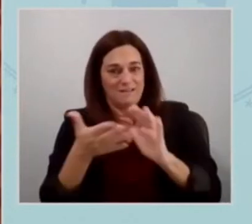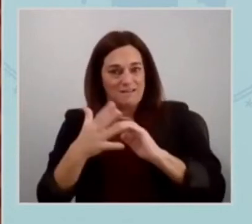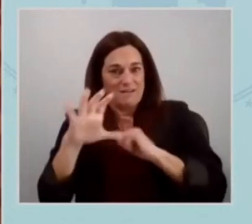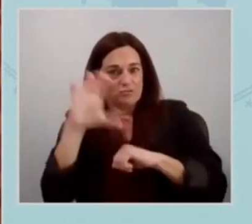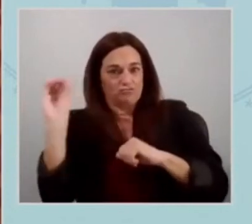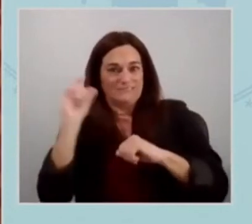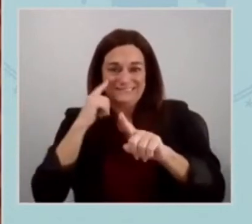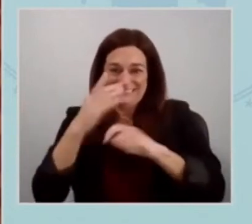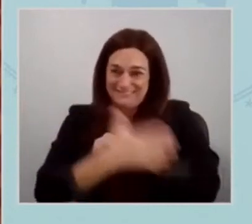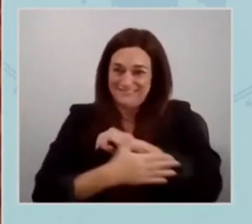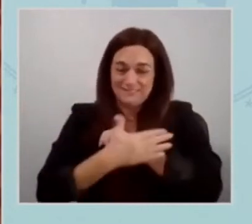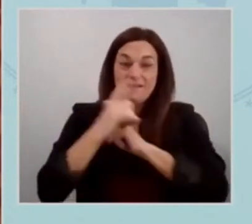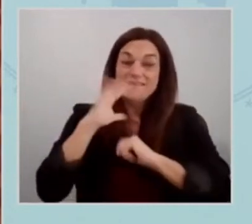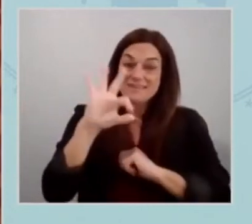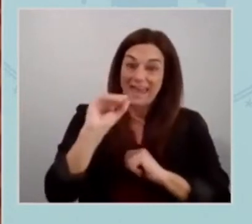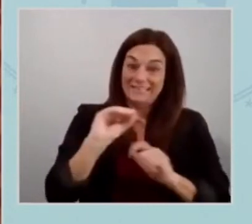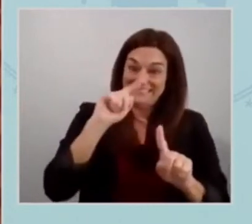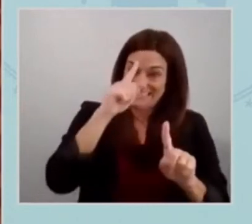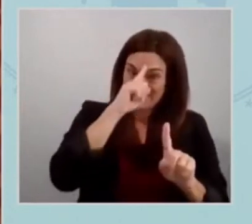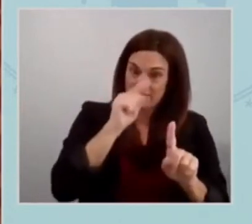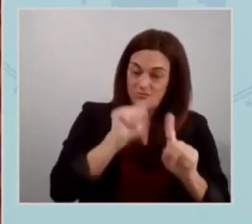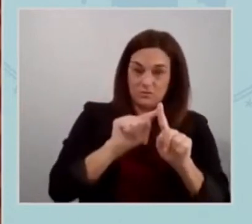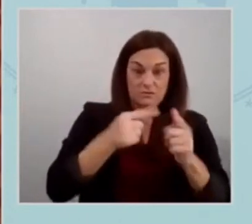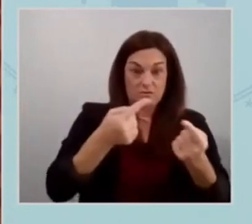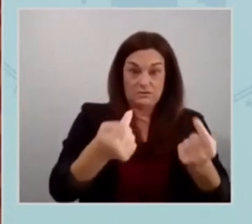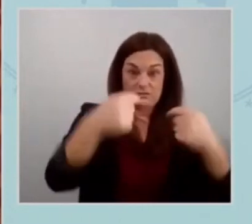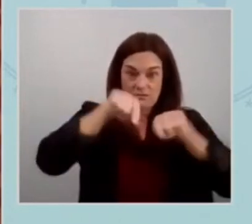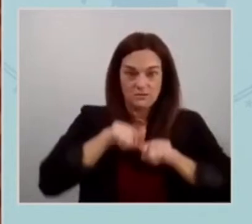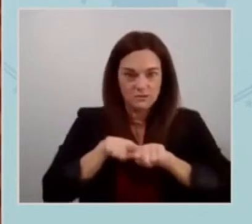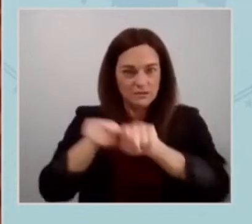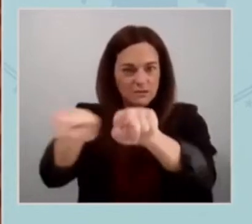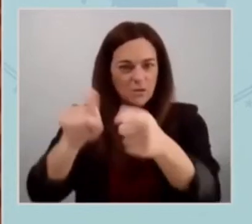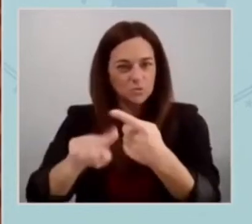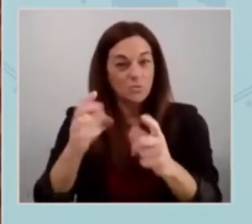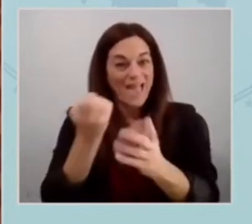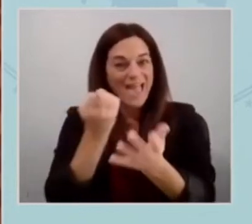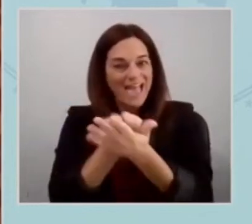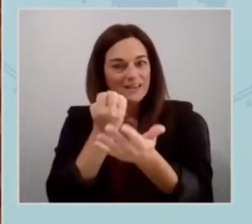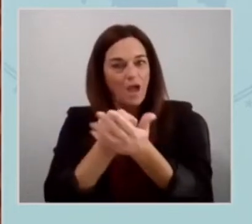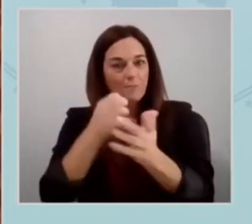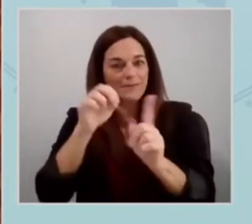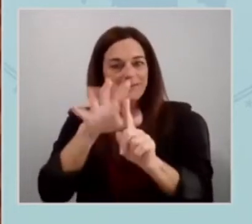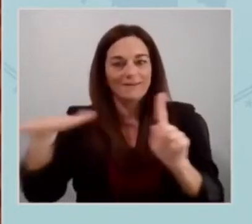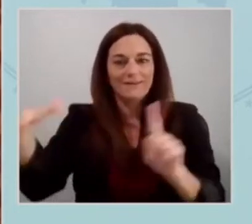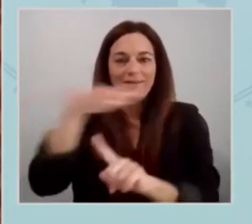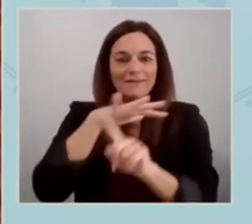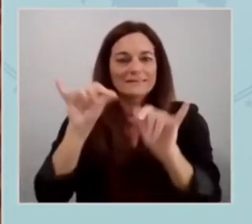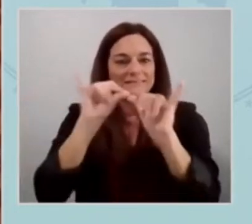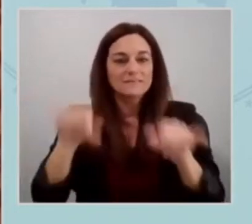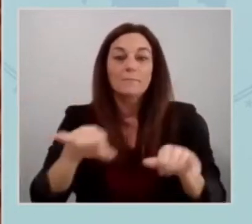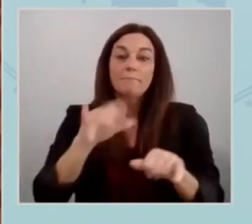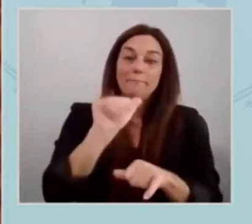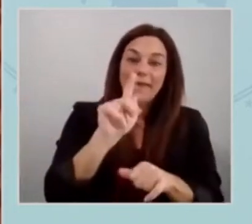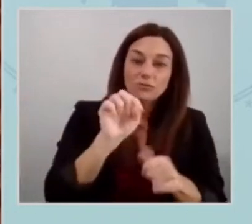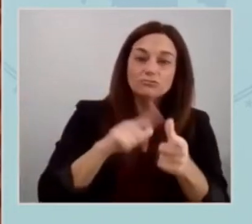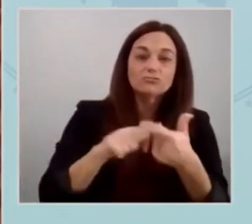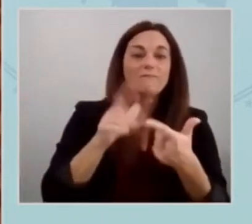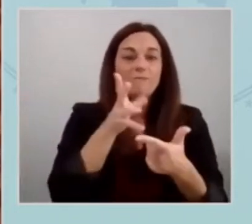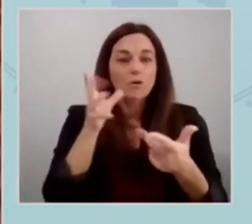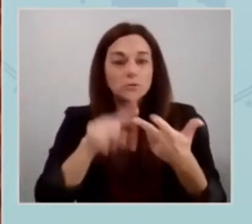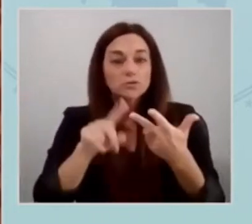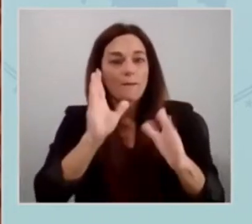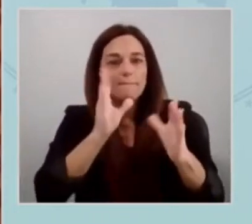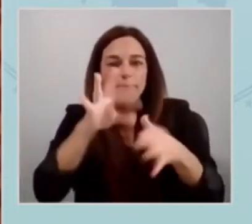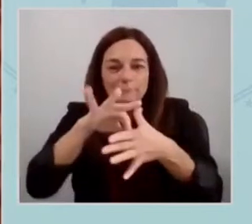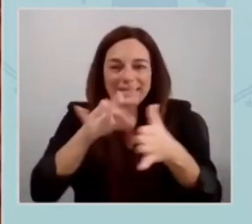great engine of our economy. 90 cents of every dollar that comes into a restaurant goes right back out the door to fuel an economic